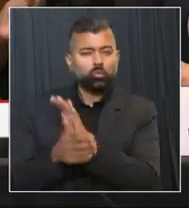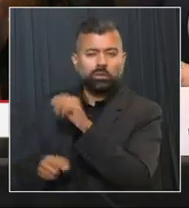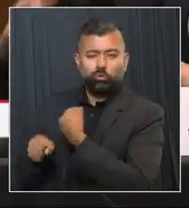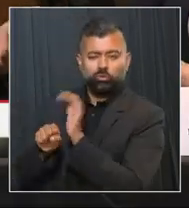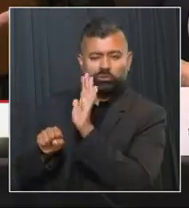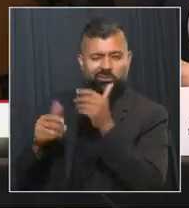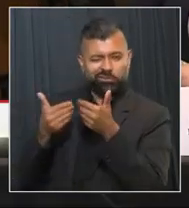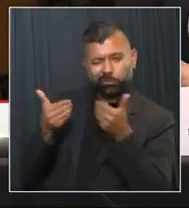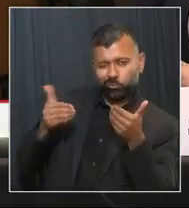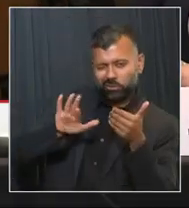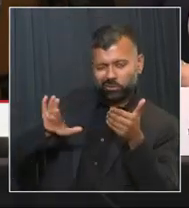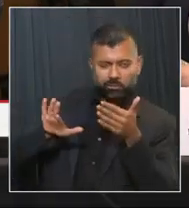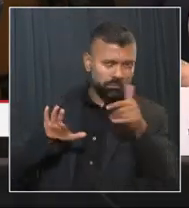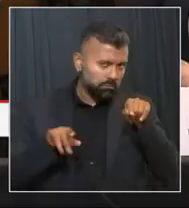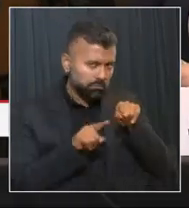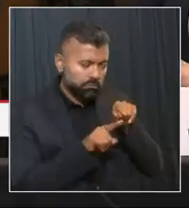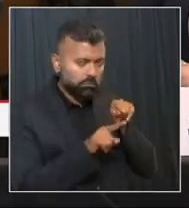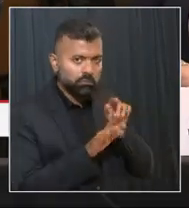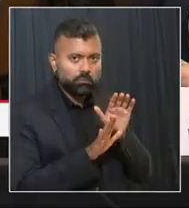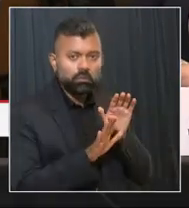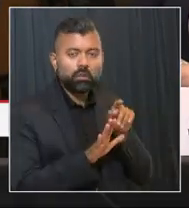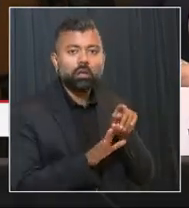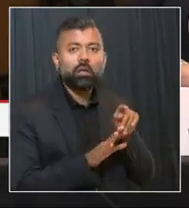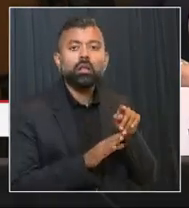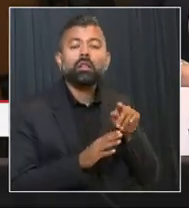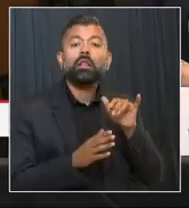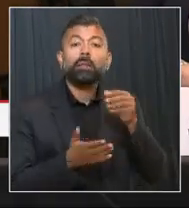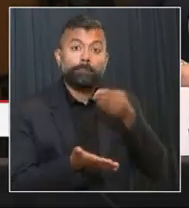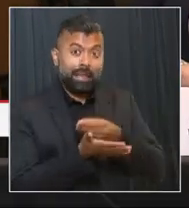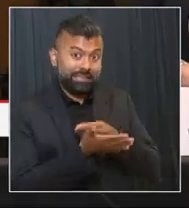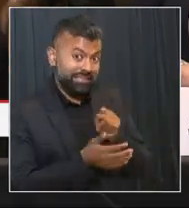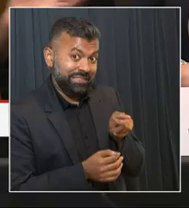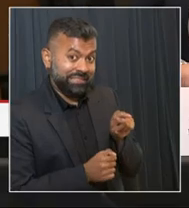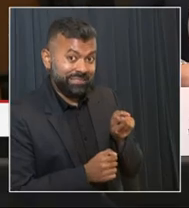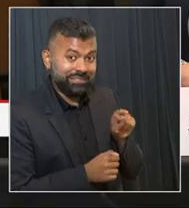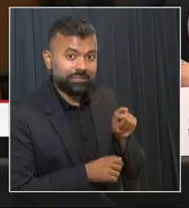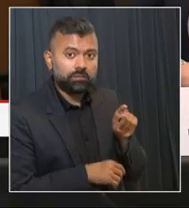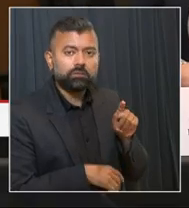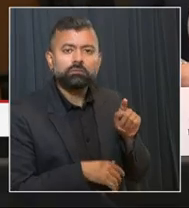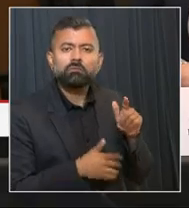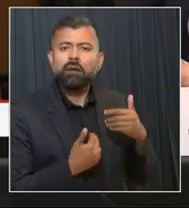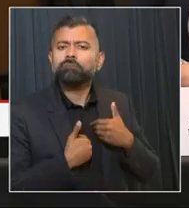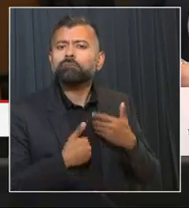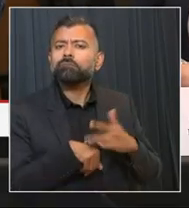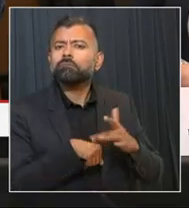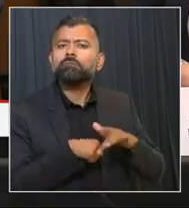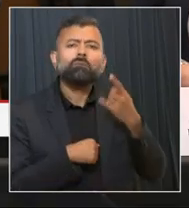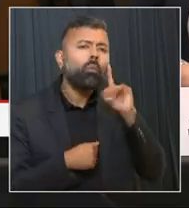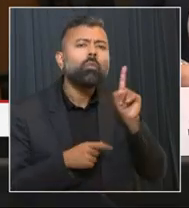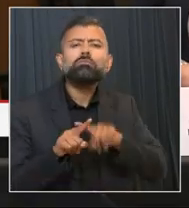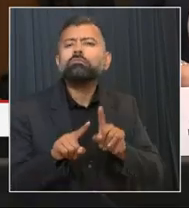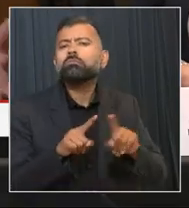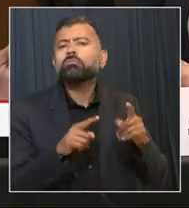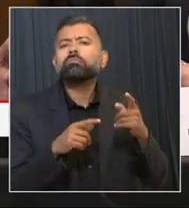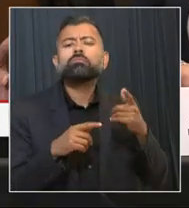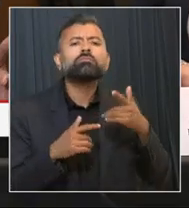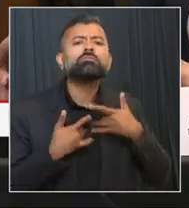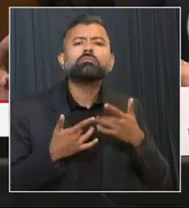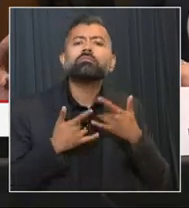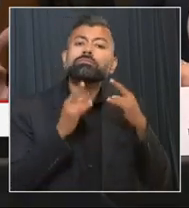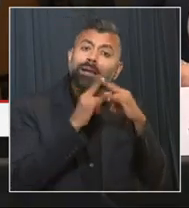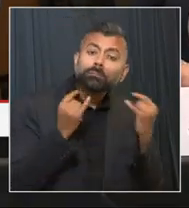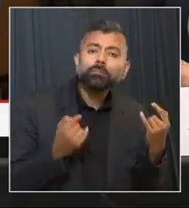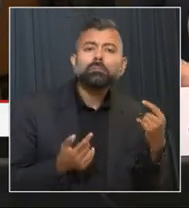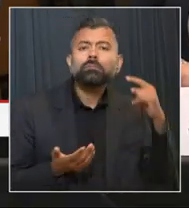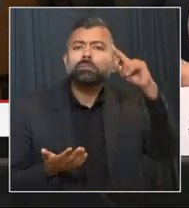have additional funds, whether it's more camps or otherwise, we're going to look across the portfolio to make sure that we have all of the